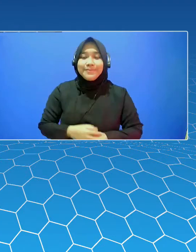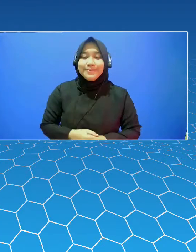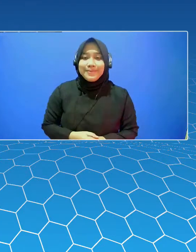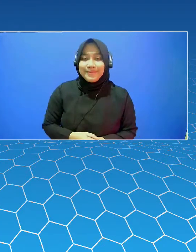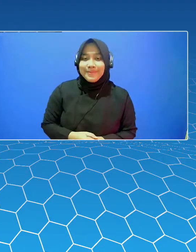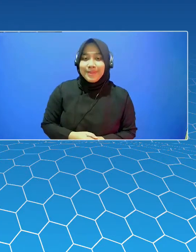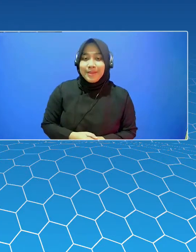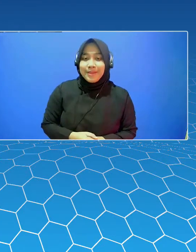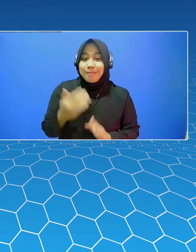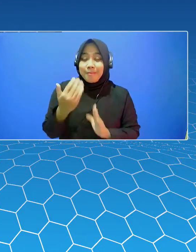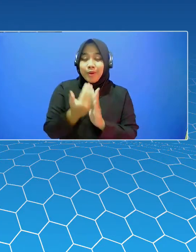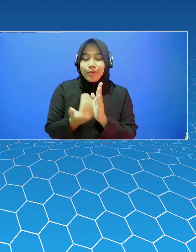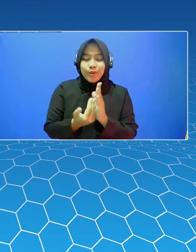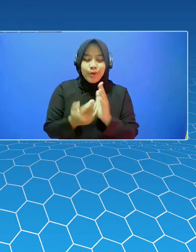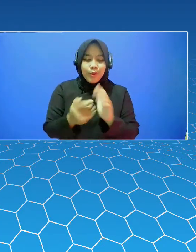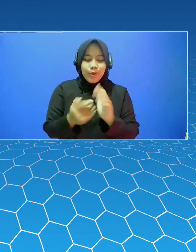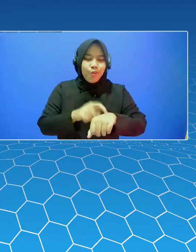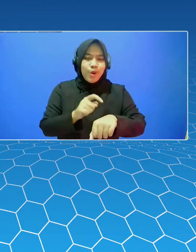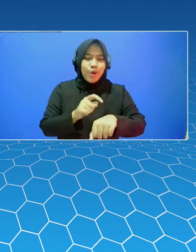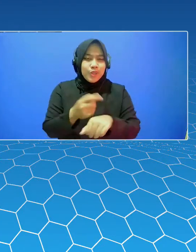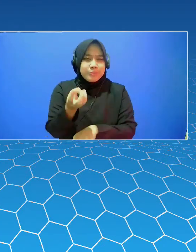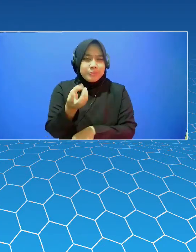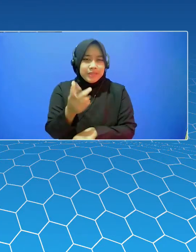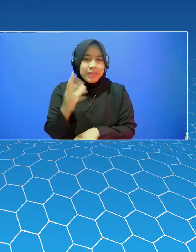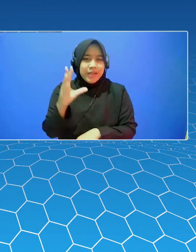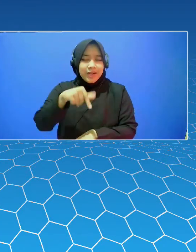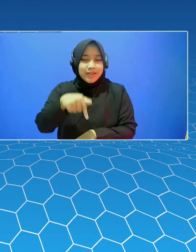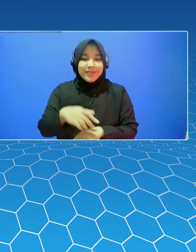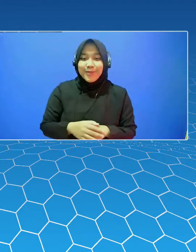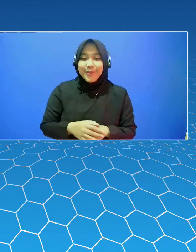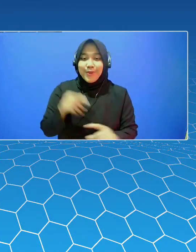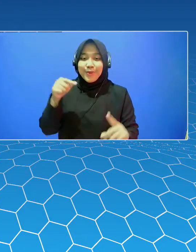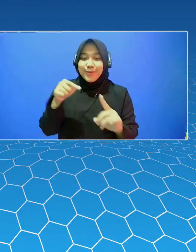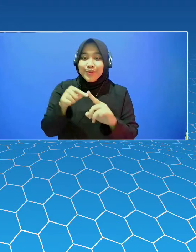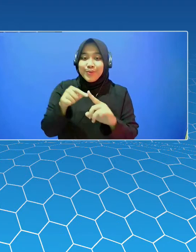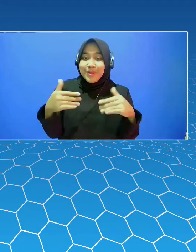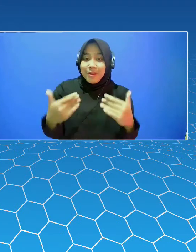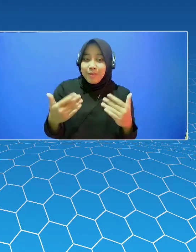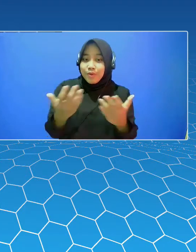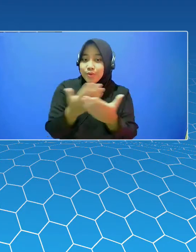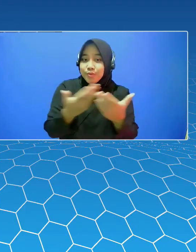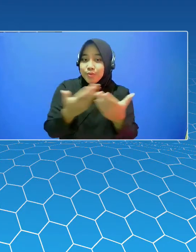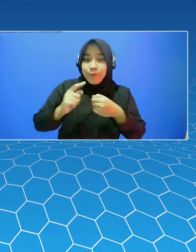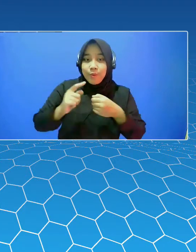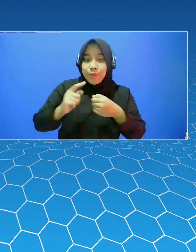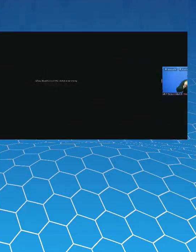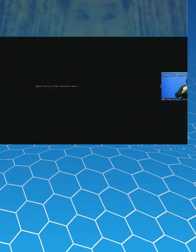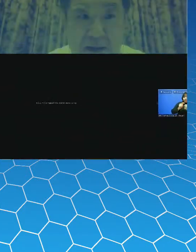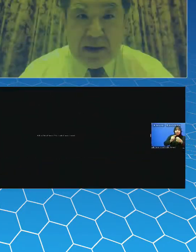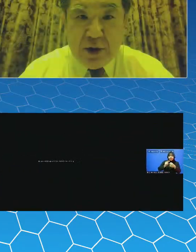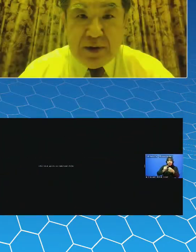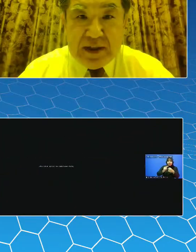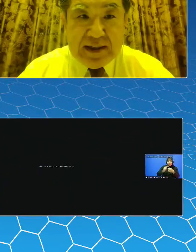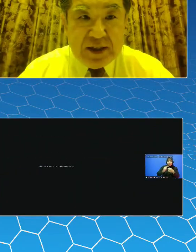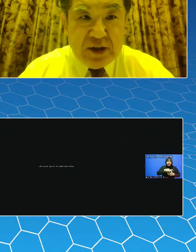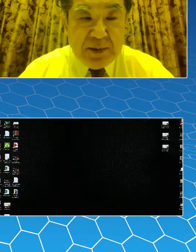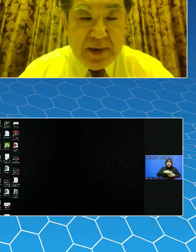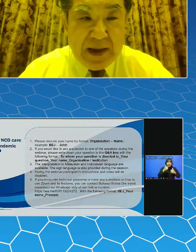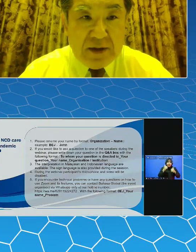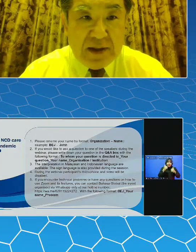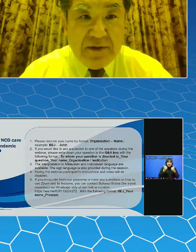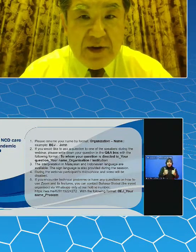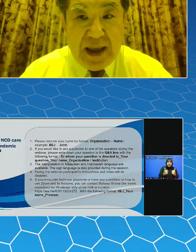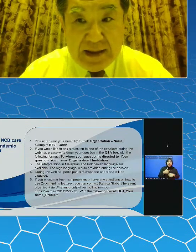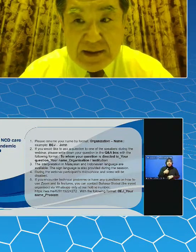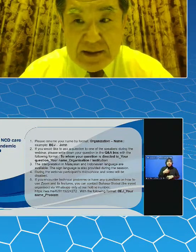time today, so in order to make sure that all the presenters will be able to make full use of their time, I will ask the Q&D session